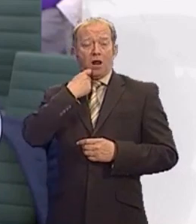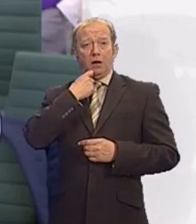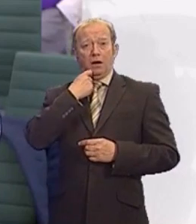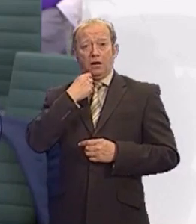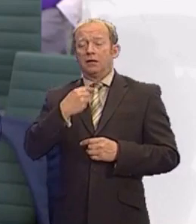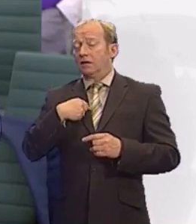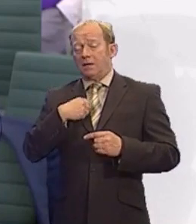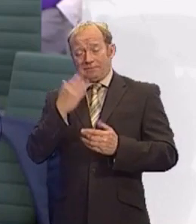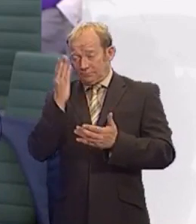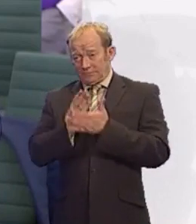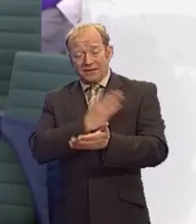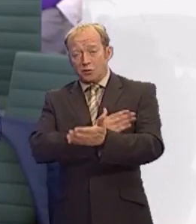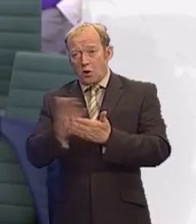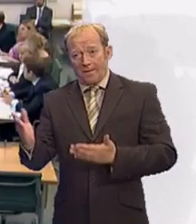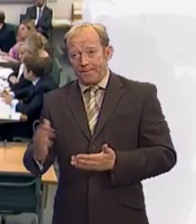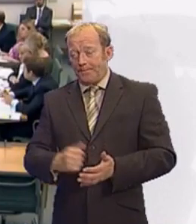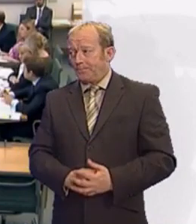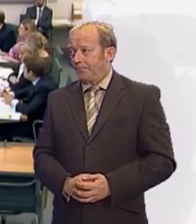clear on that point.